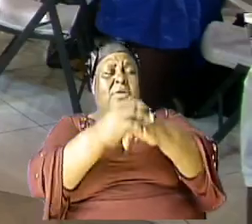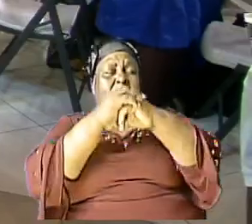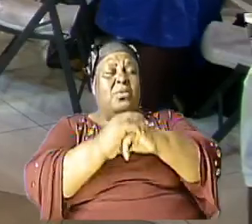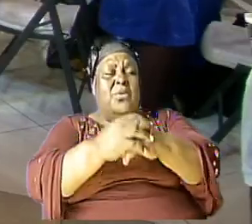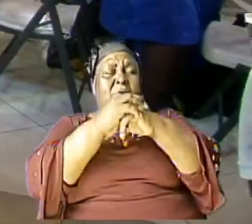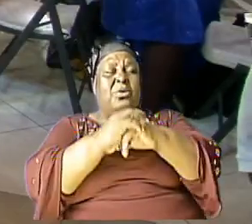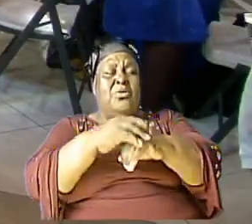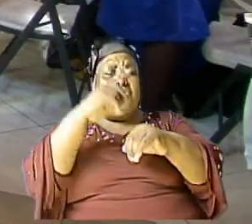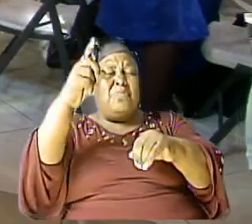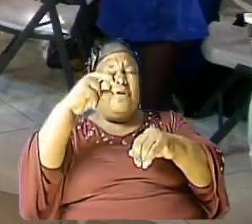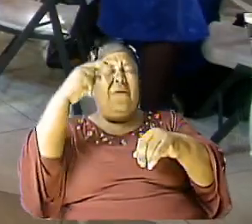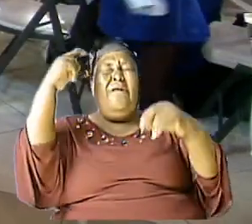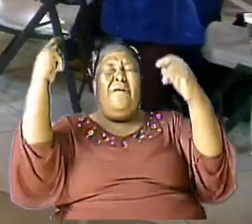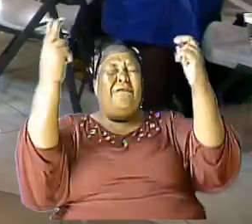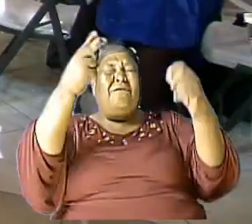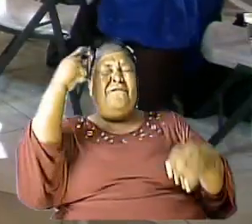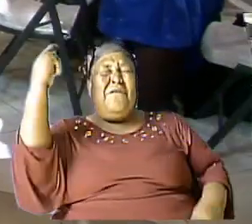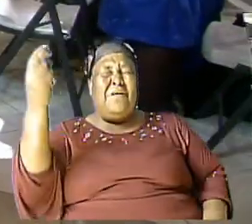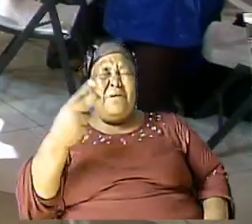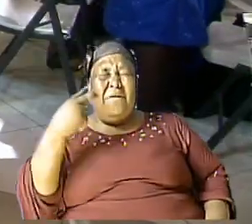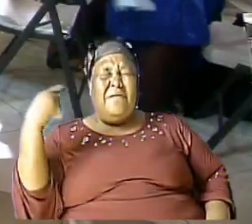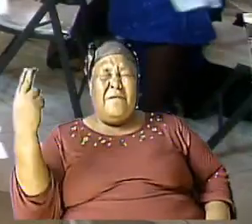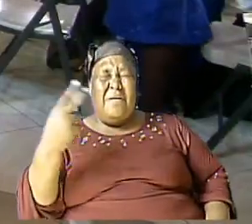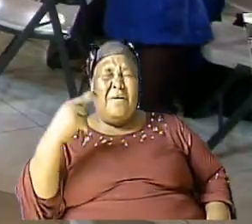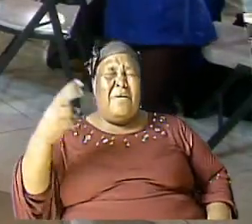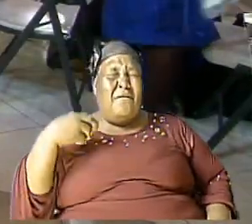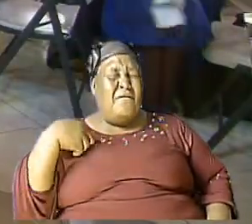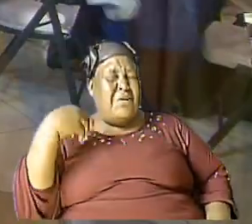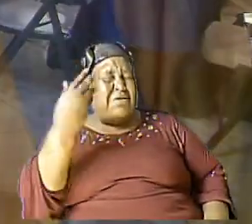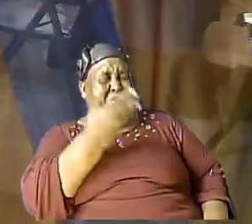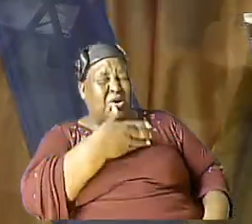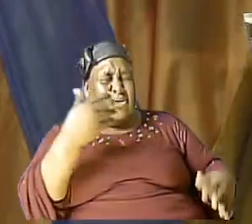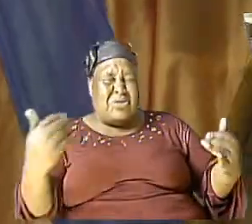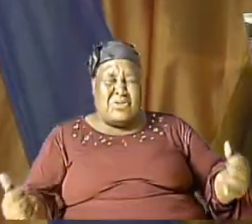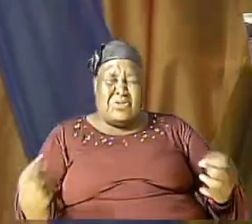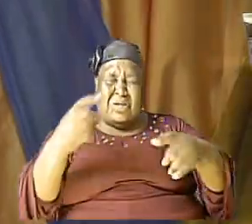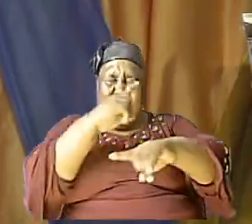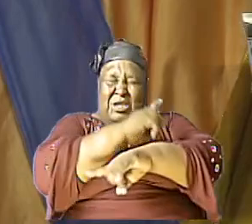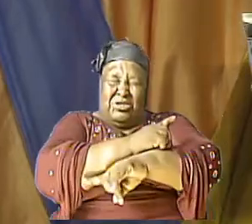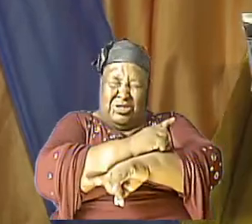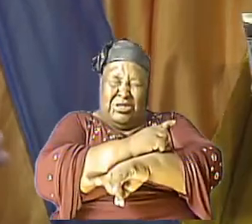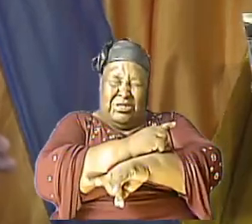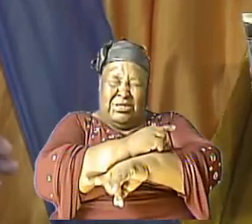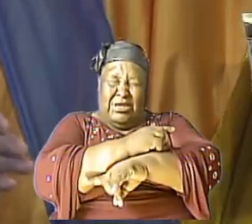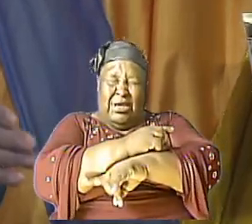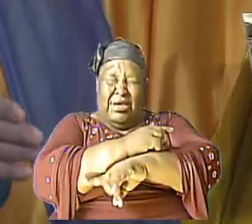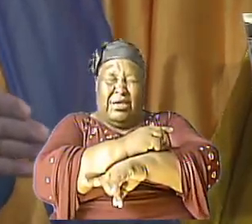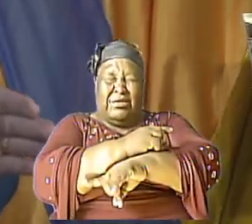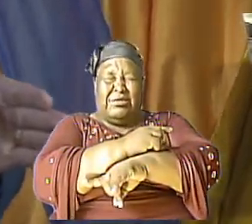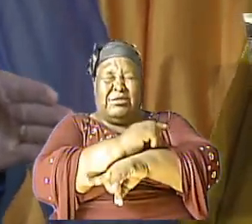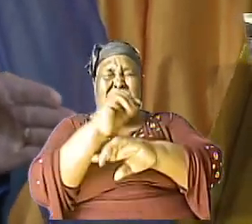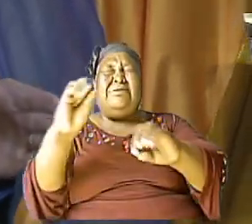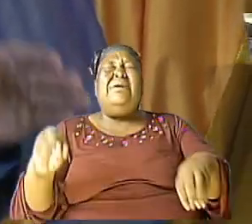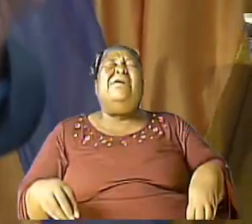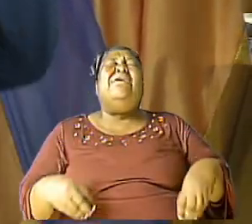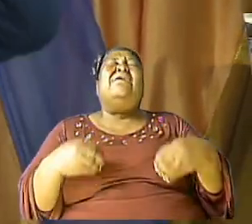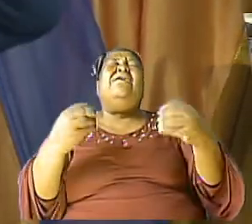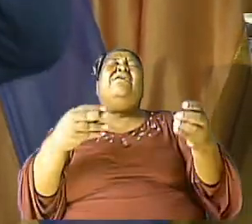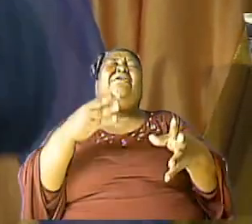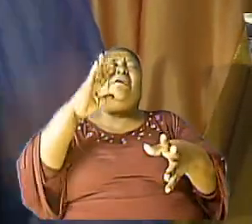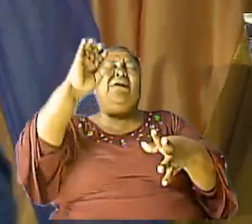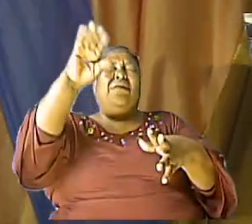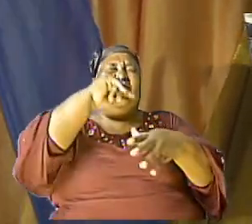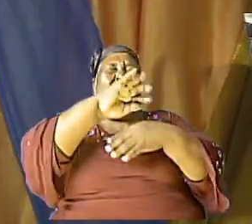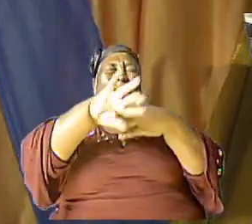visit with us in the name of Jesus. Touch the aching body, touch the sick and the afflicted. In